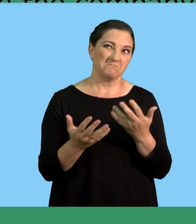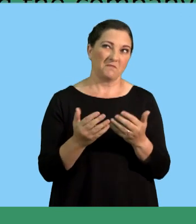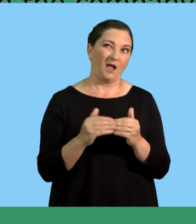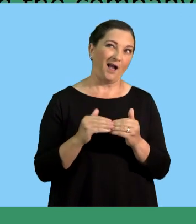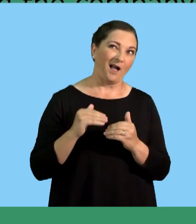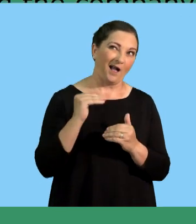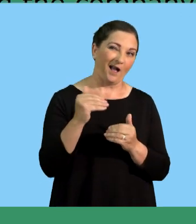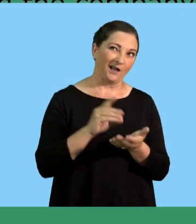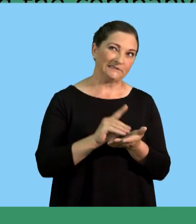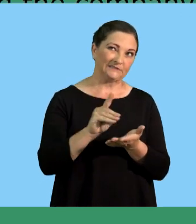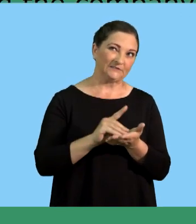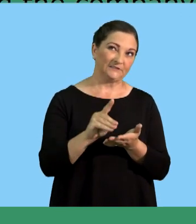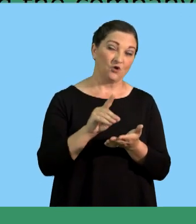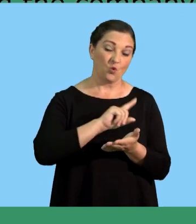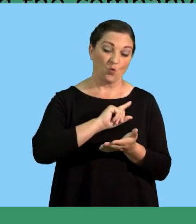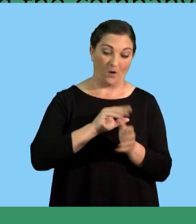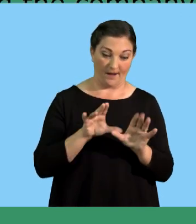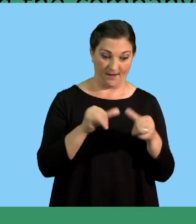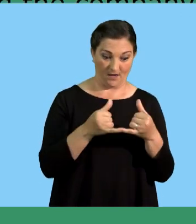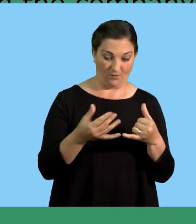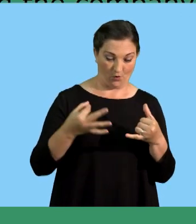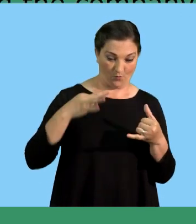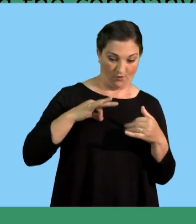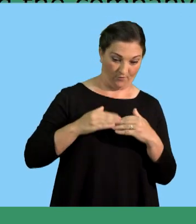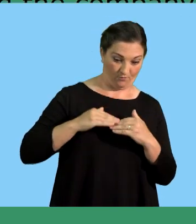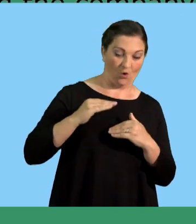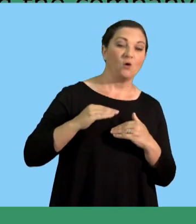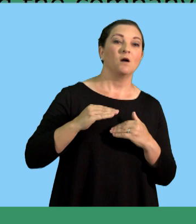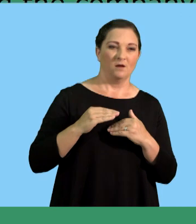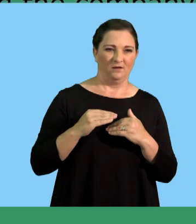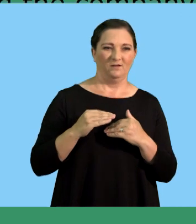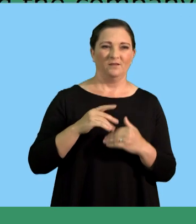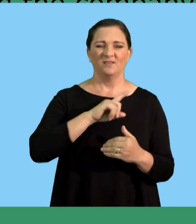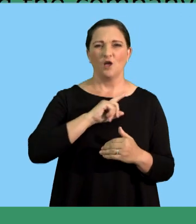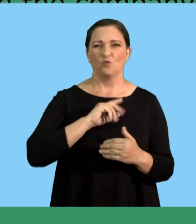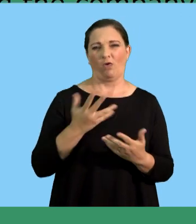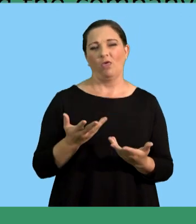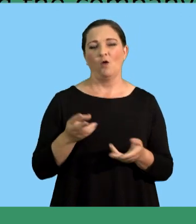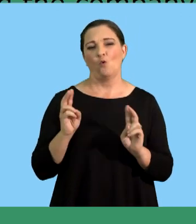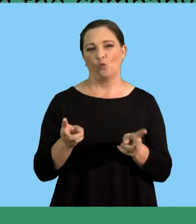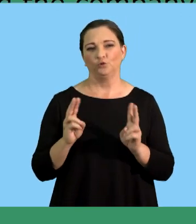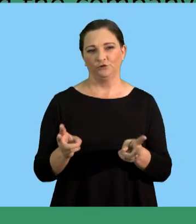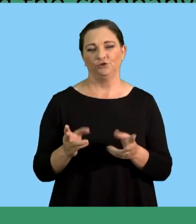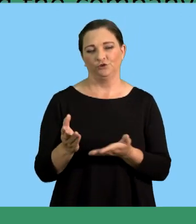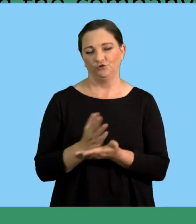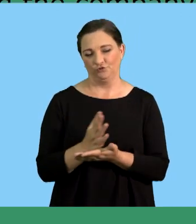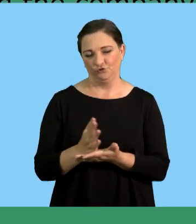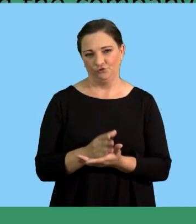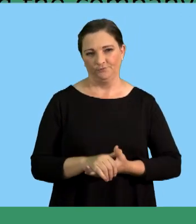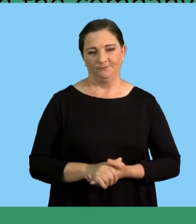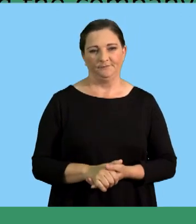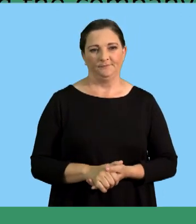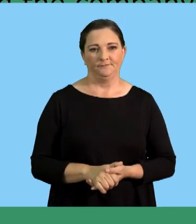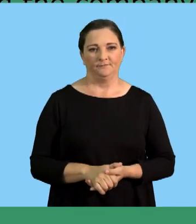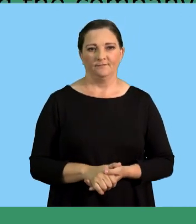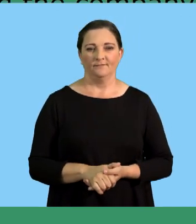higher dividends when the company has made more profits. So that would be your ordinary